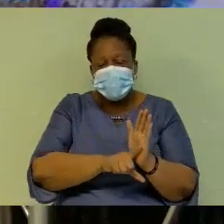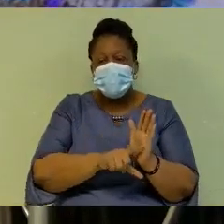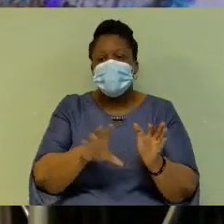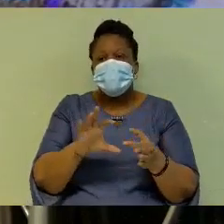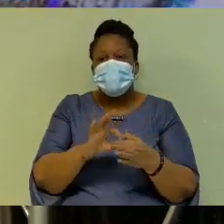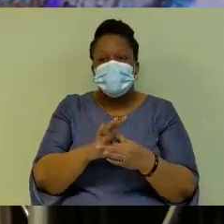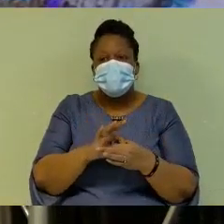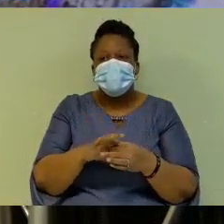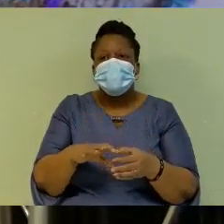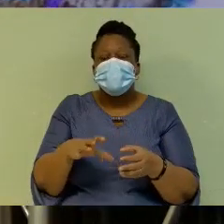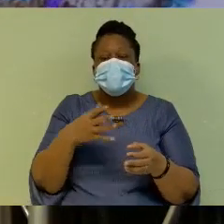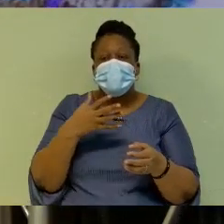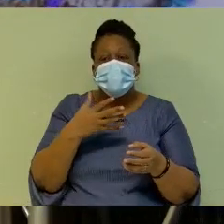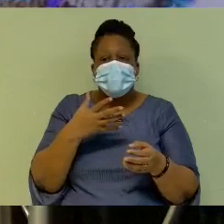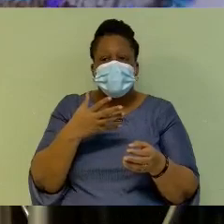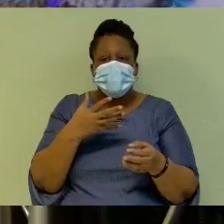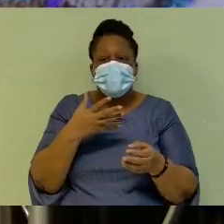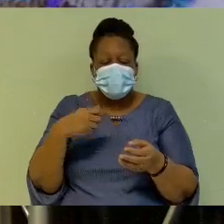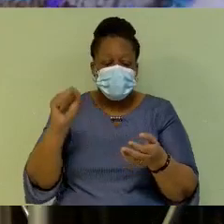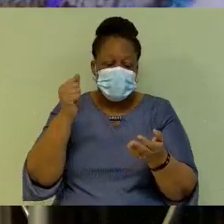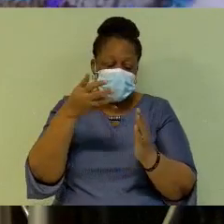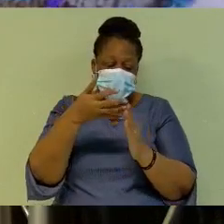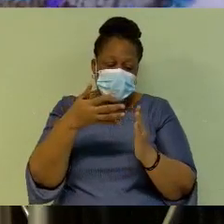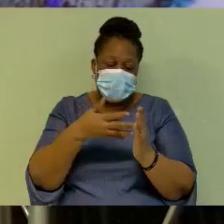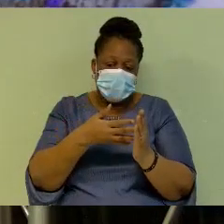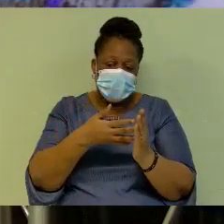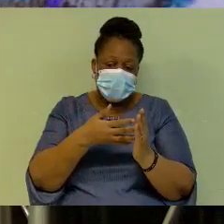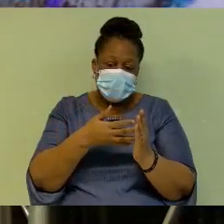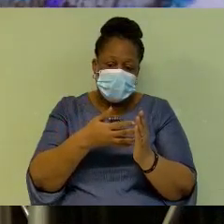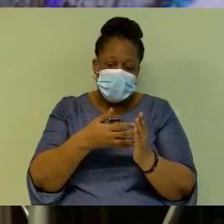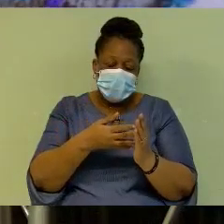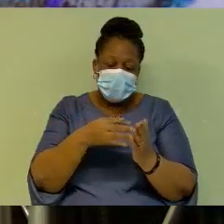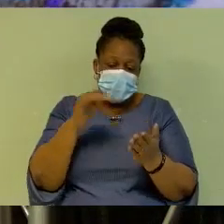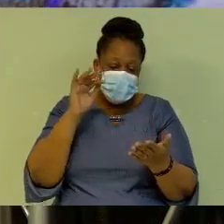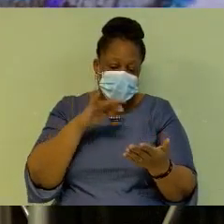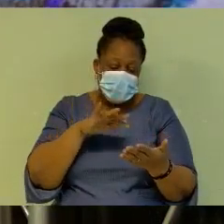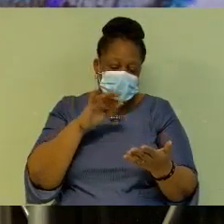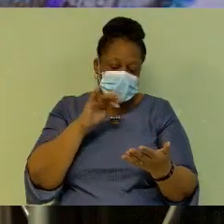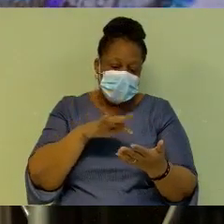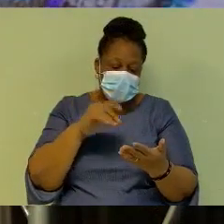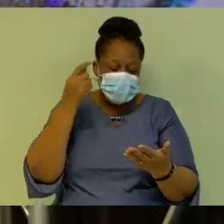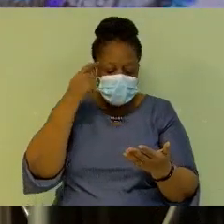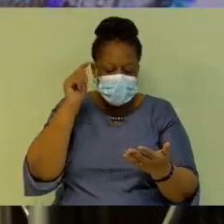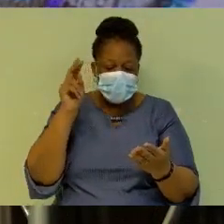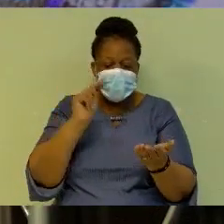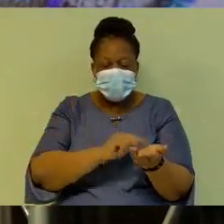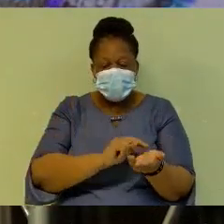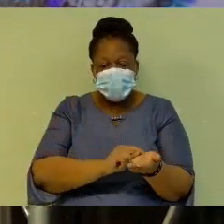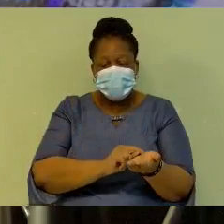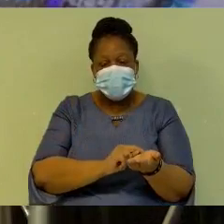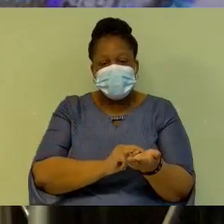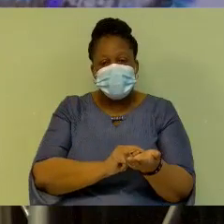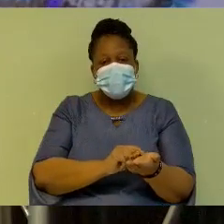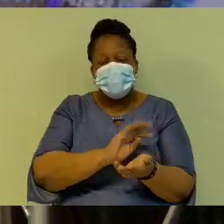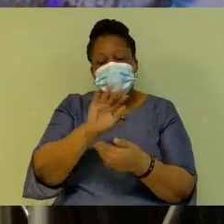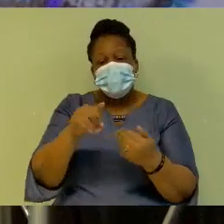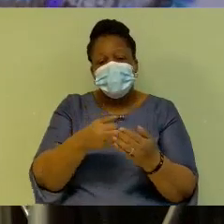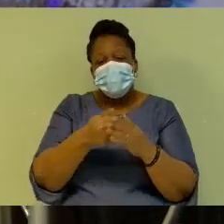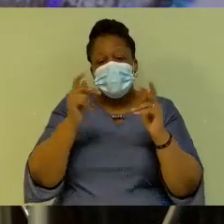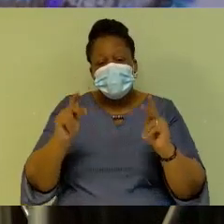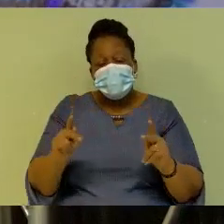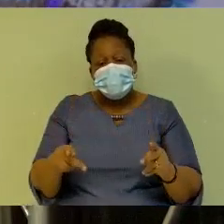at sitting the licensure examination for nurse registration, among other matters. Citizens and residents who may